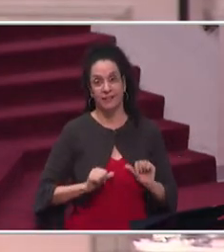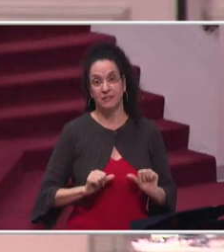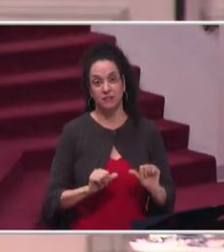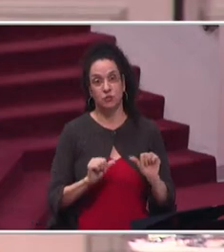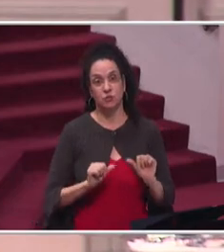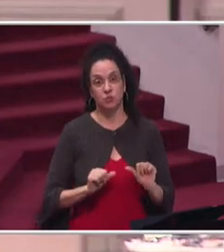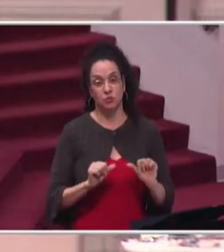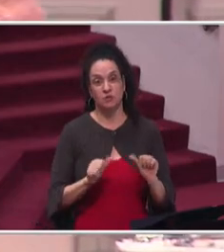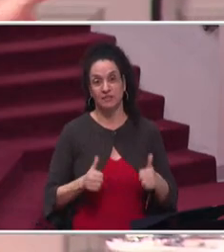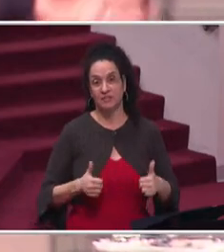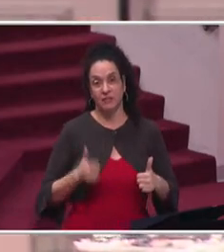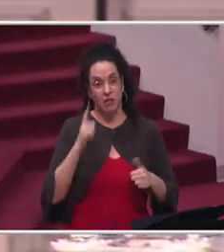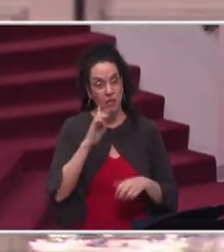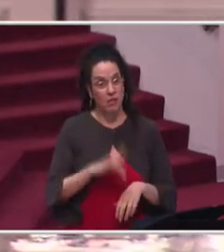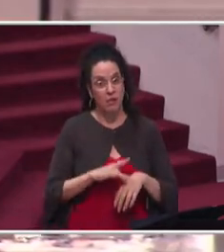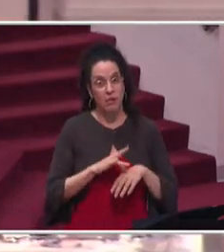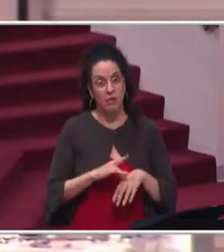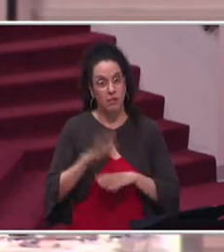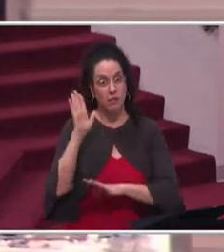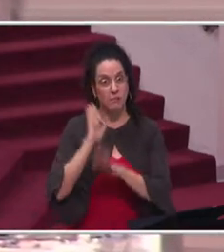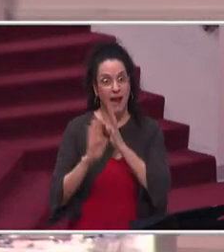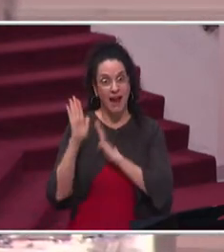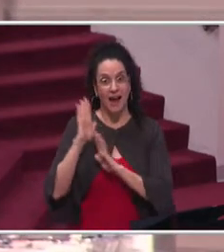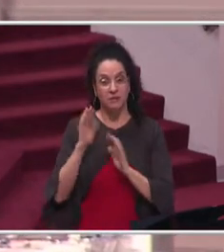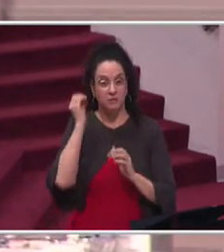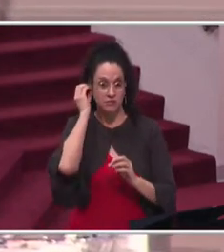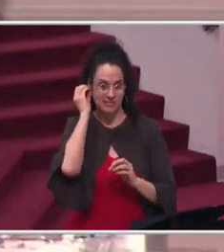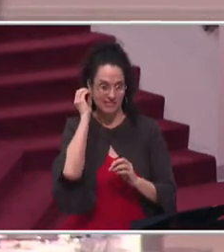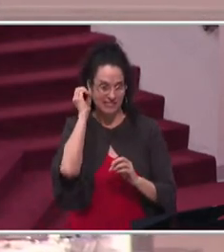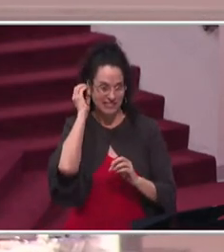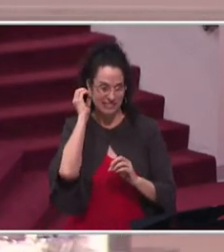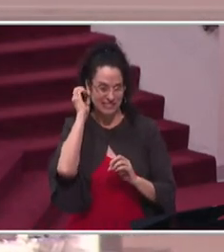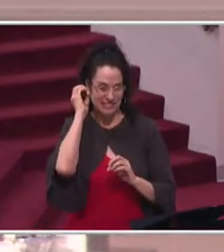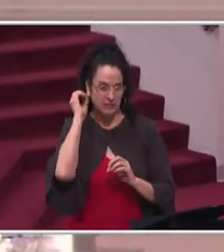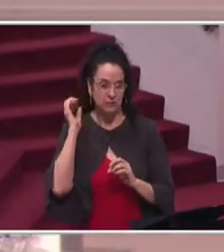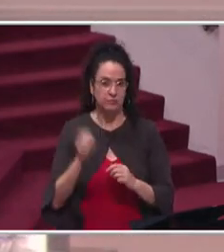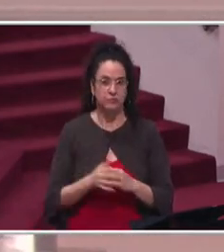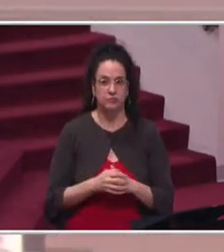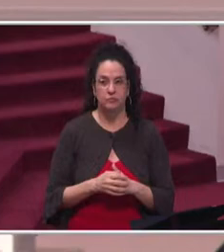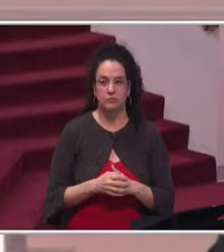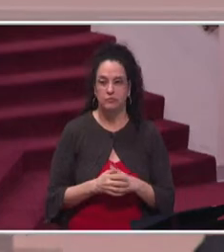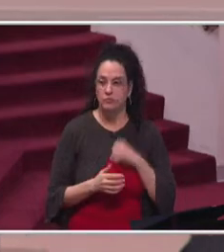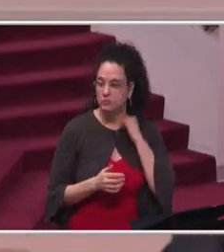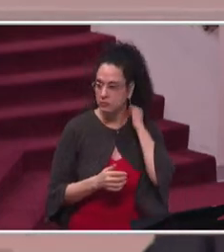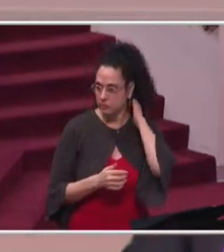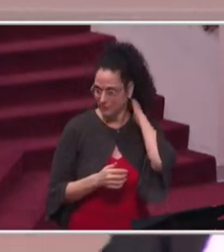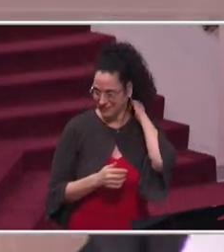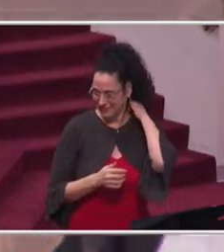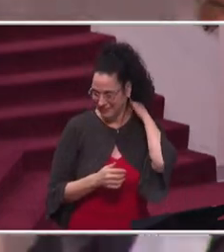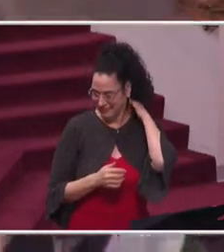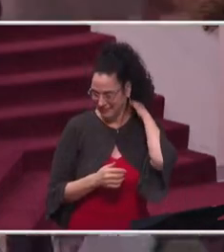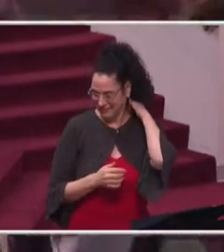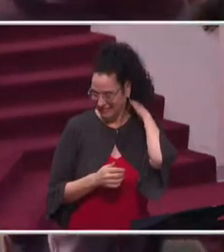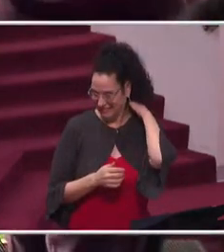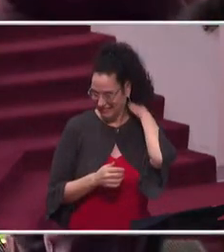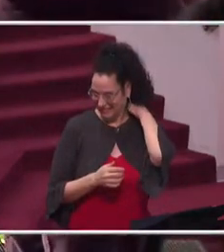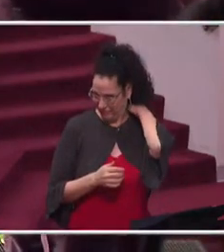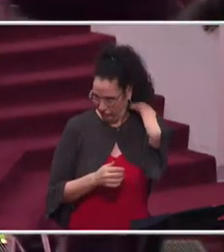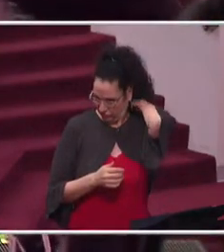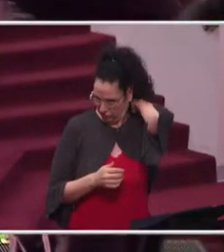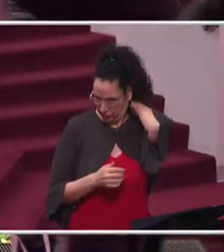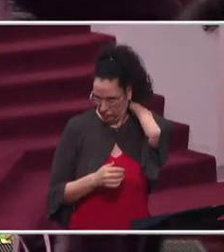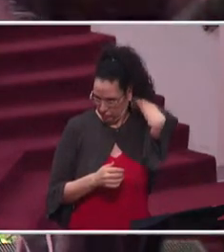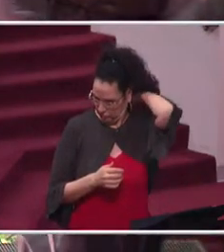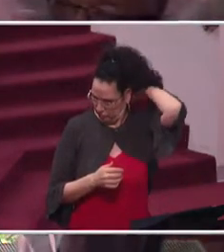live in the past. You got to put that stuff behind you. And so let's transition for